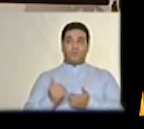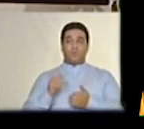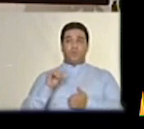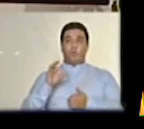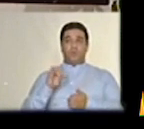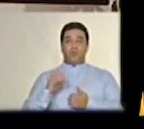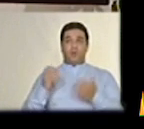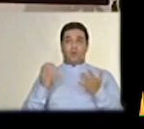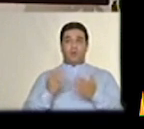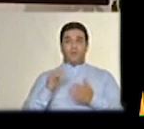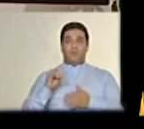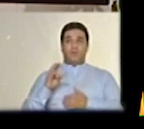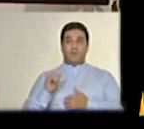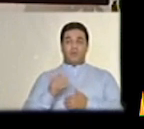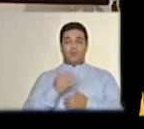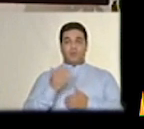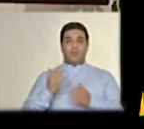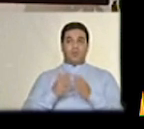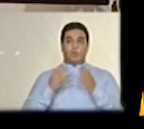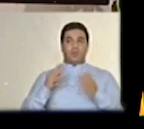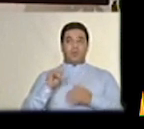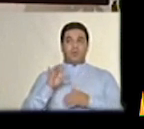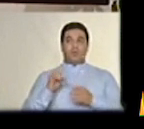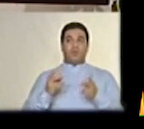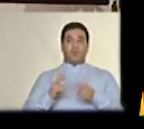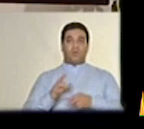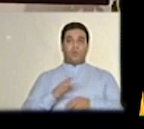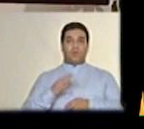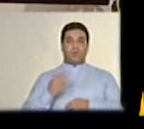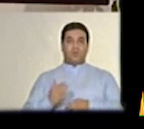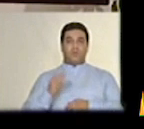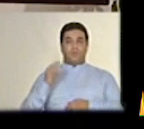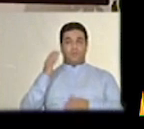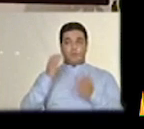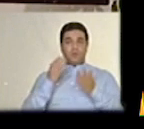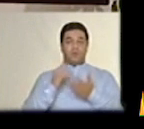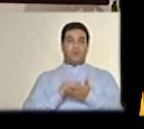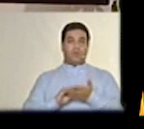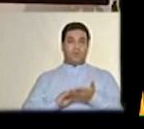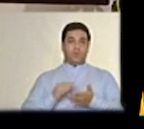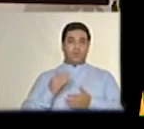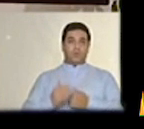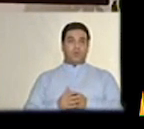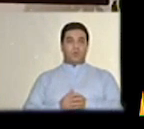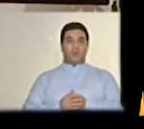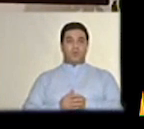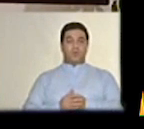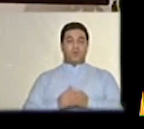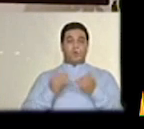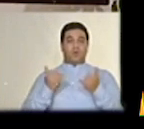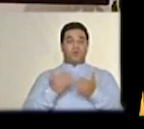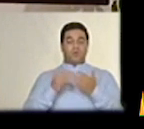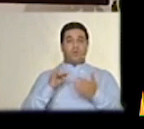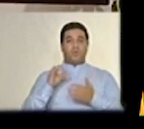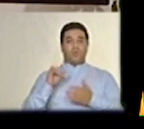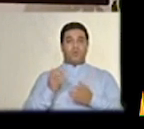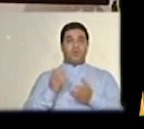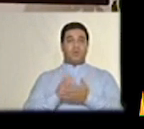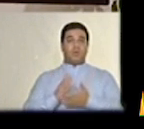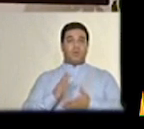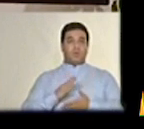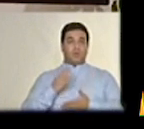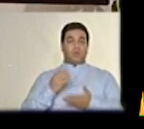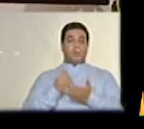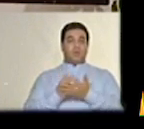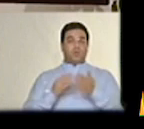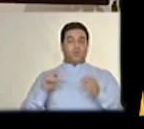Boburning qaysi fazilati sizda katta taassurot qoldirdi? Fikringizni yozing. Mana sizlar ruboyisi bilan tanishayotganingiz